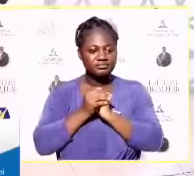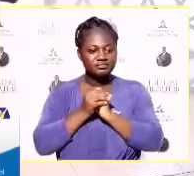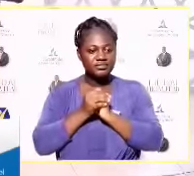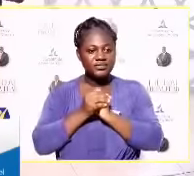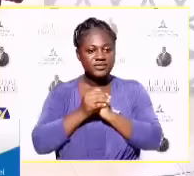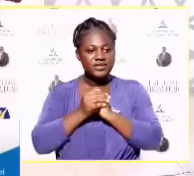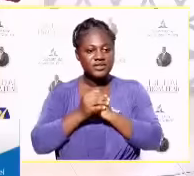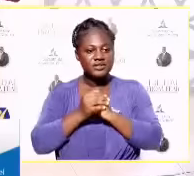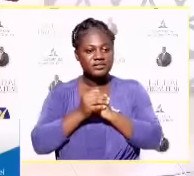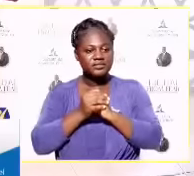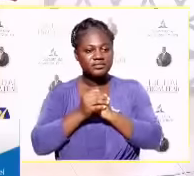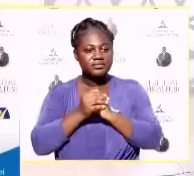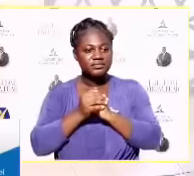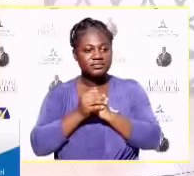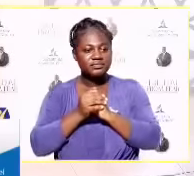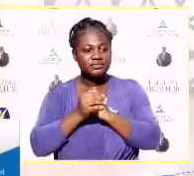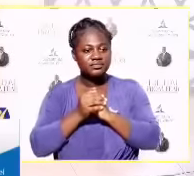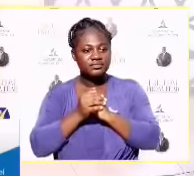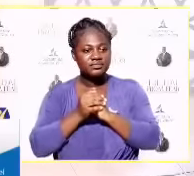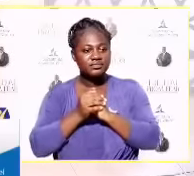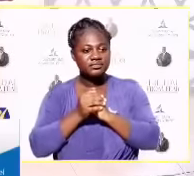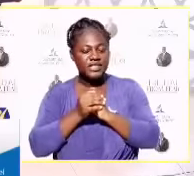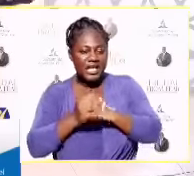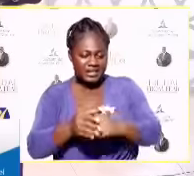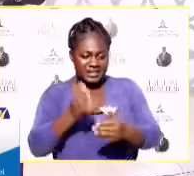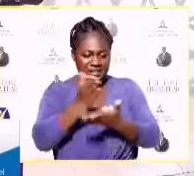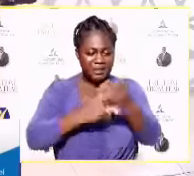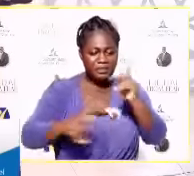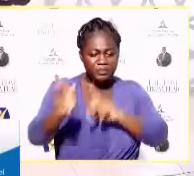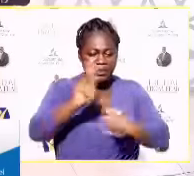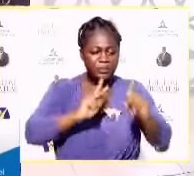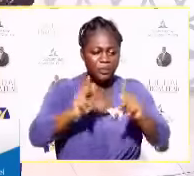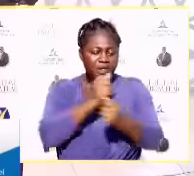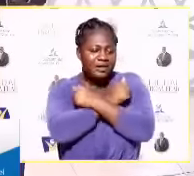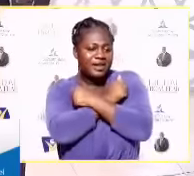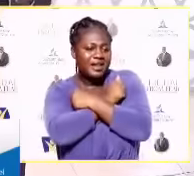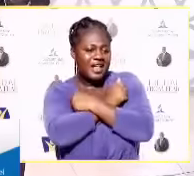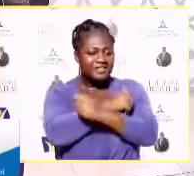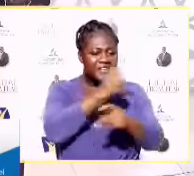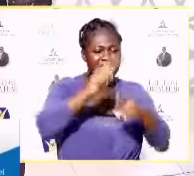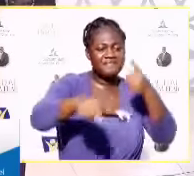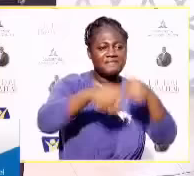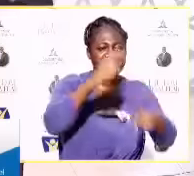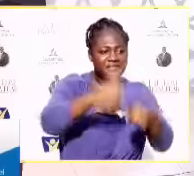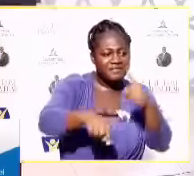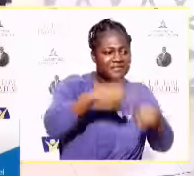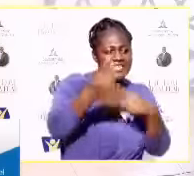Lovers of their boyfriend or girlfriend more than lovers of God.